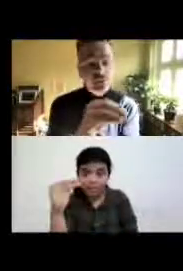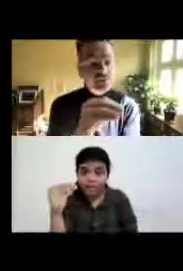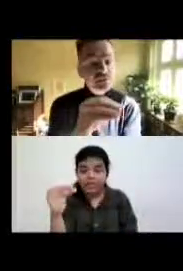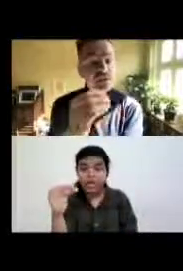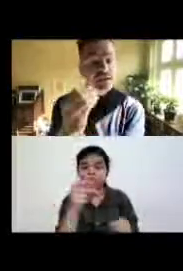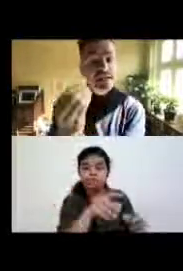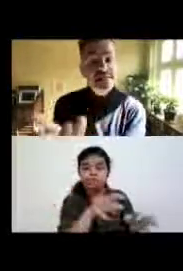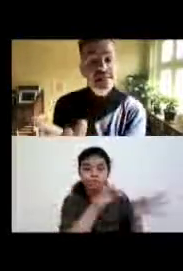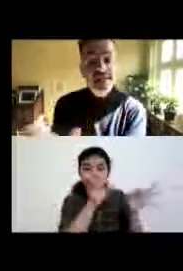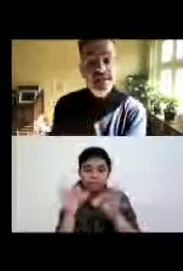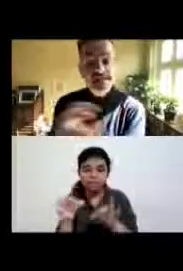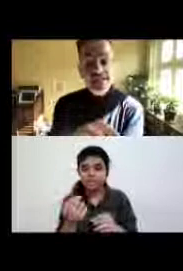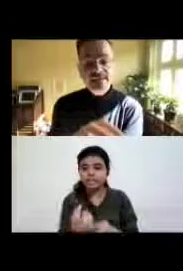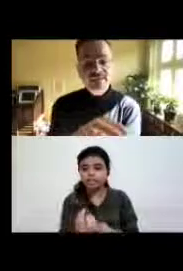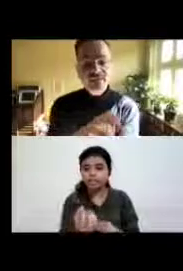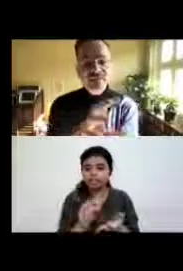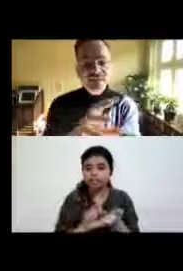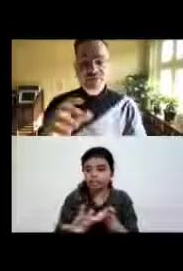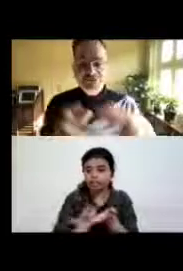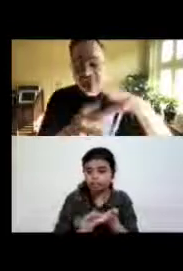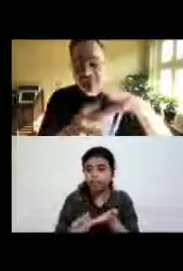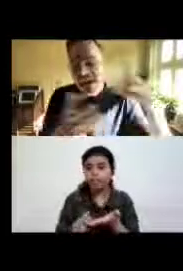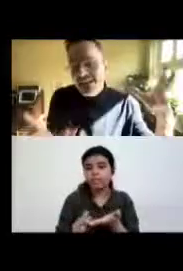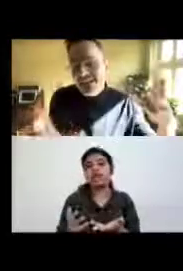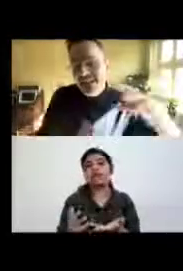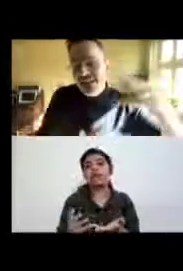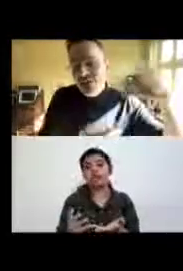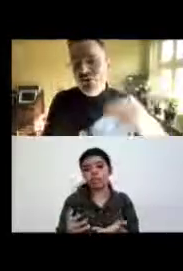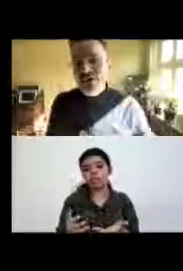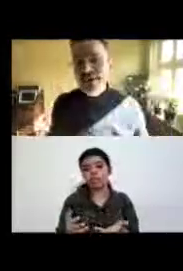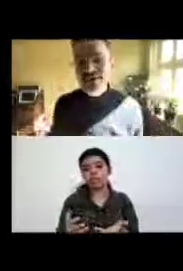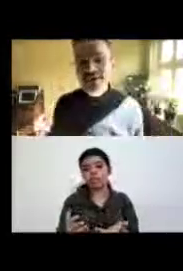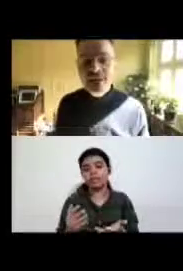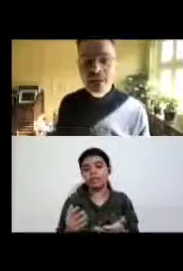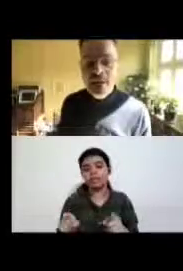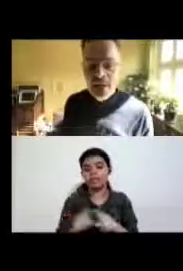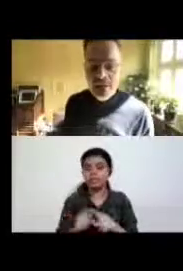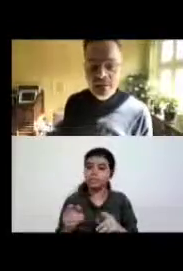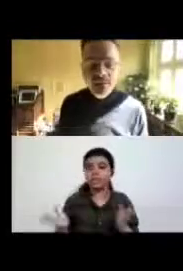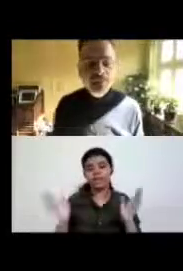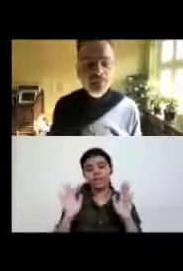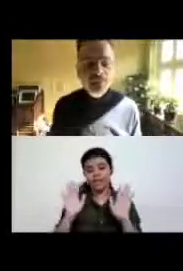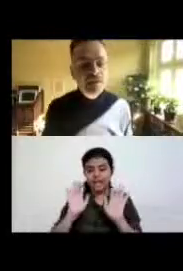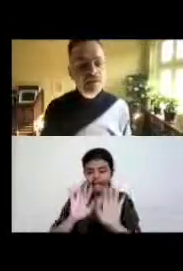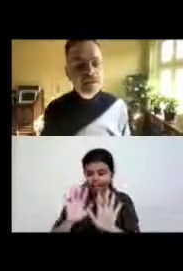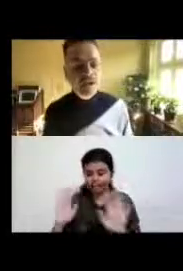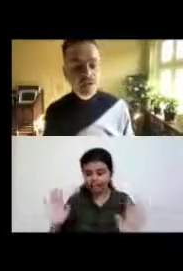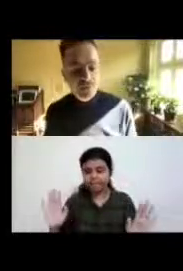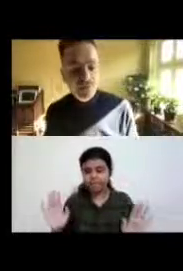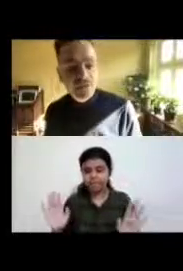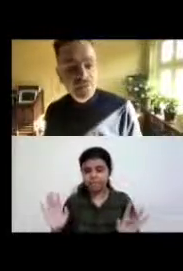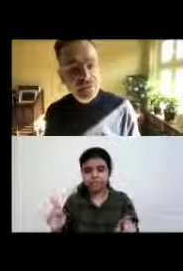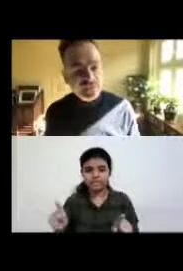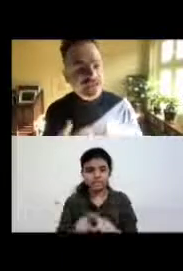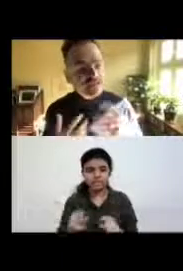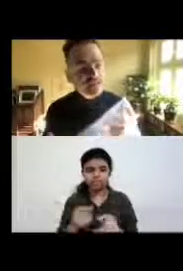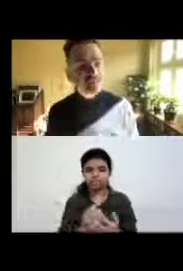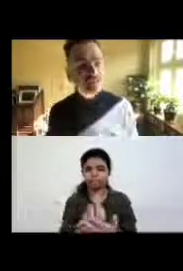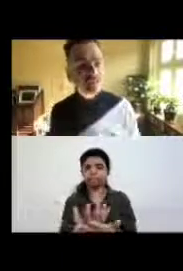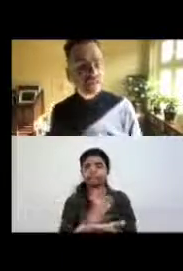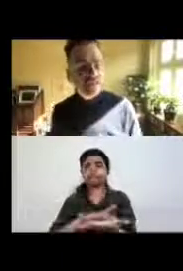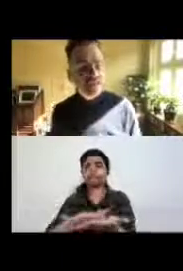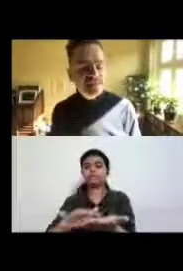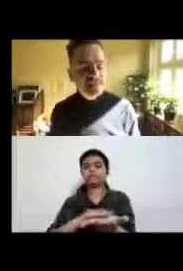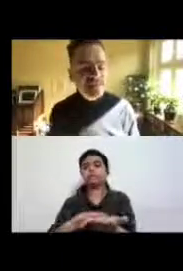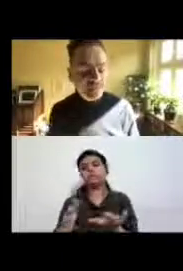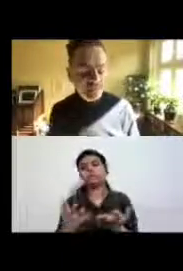places which were easily accessible in an, as I said, already existing layout that can